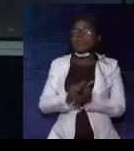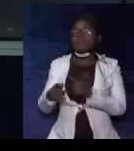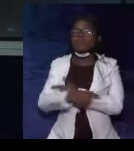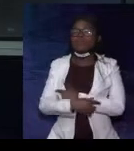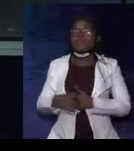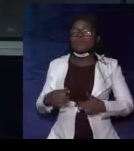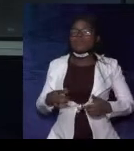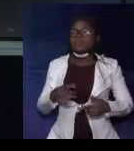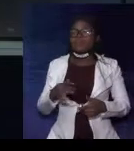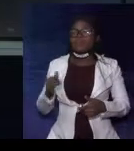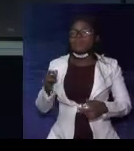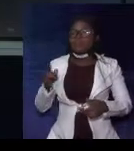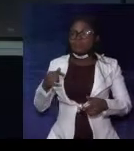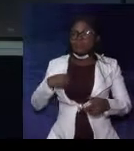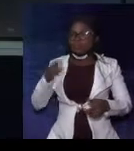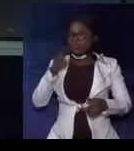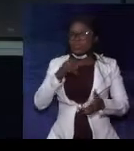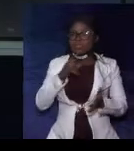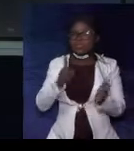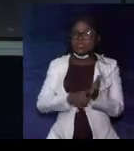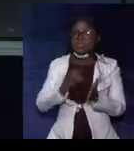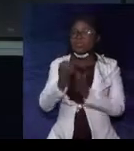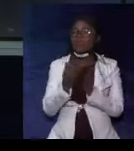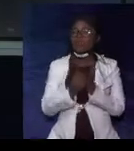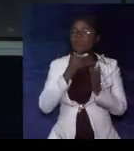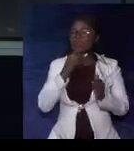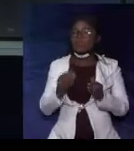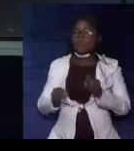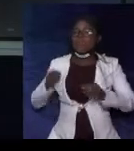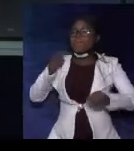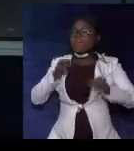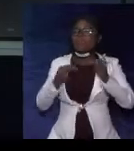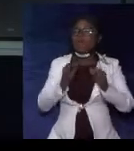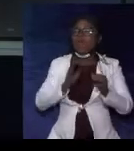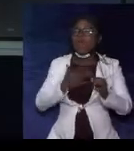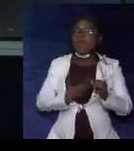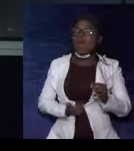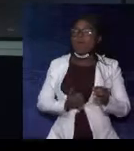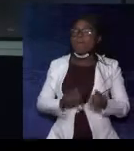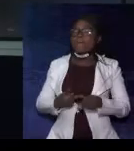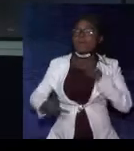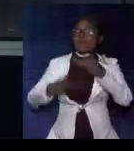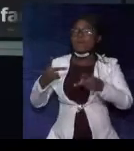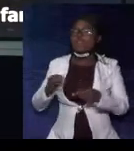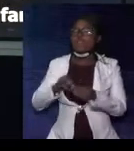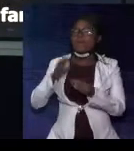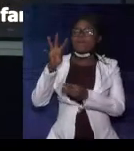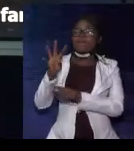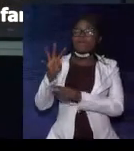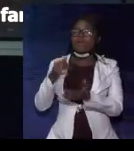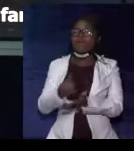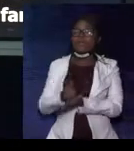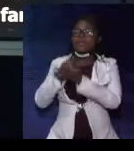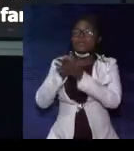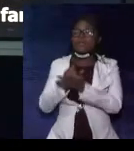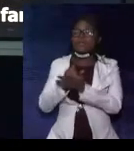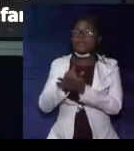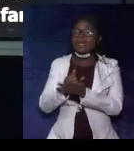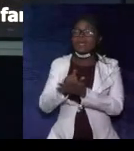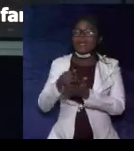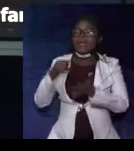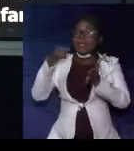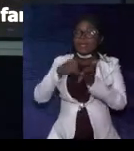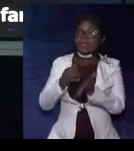help us to know or measure our progress on the farm. Next is, it helps the farmer